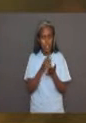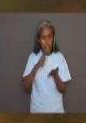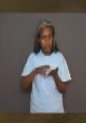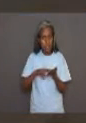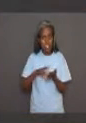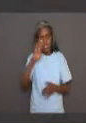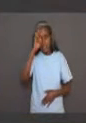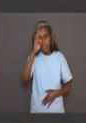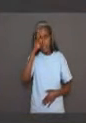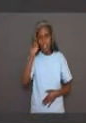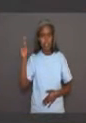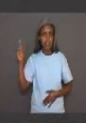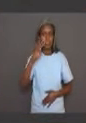table.